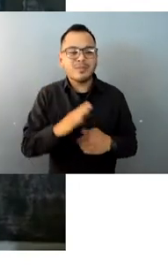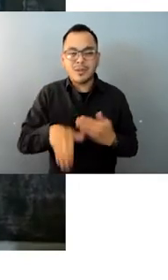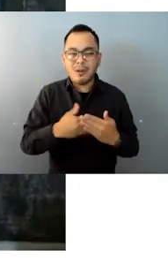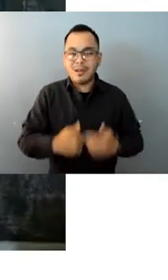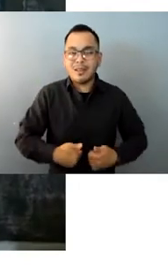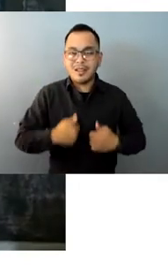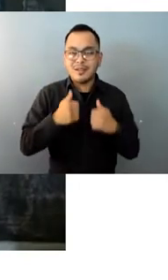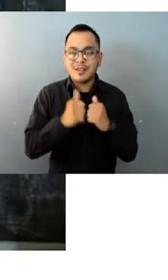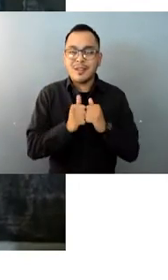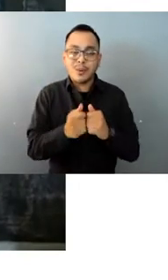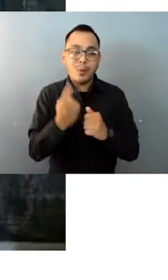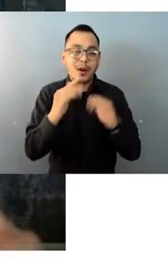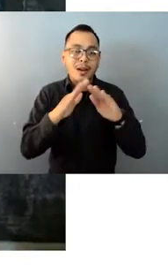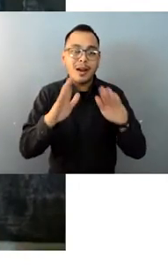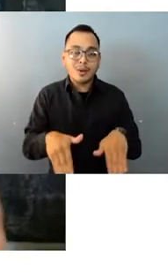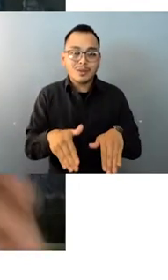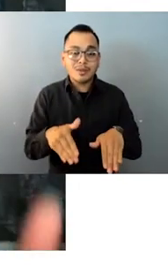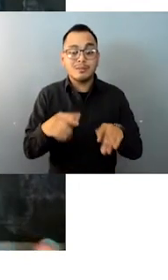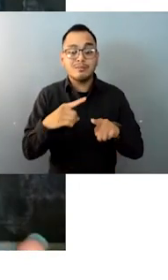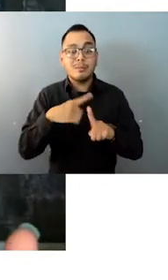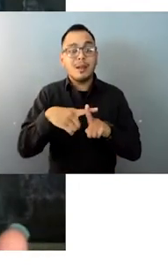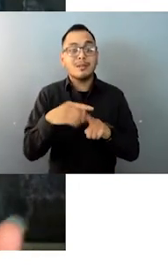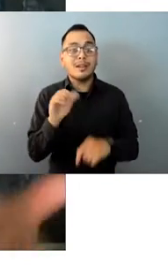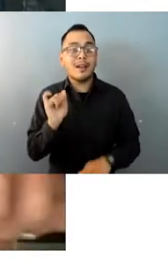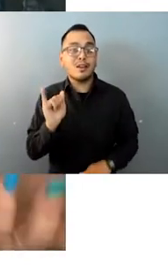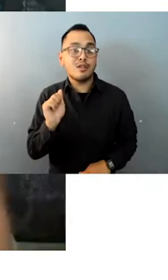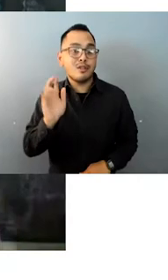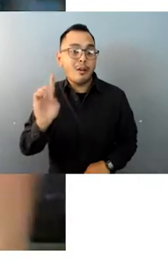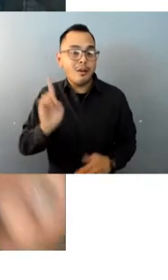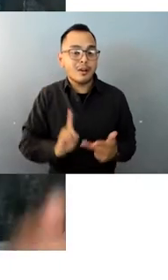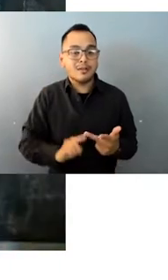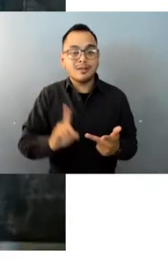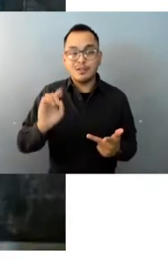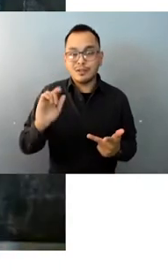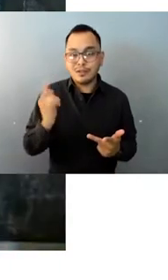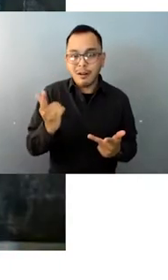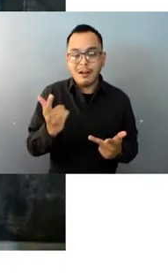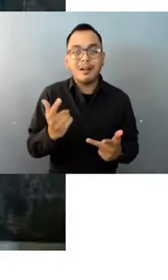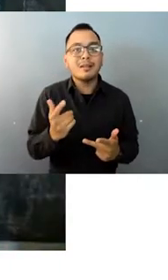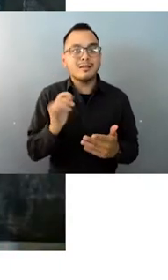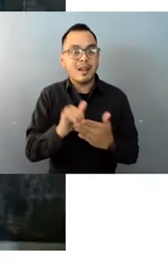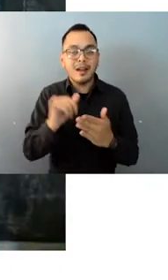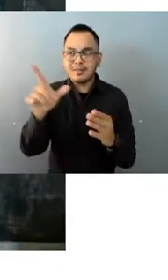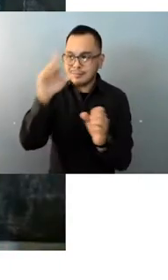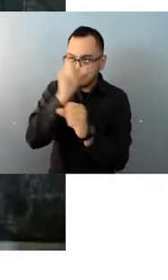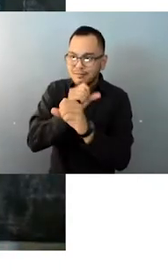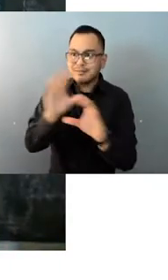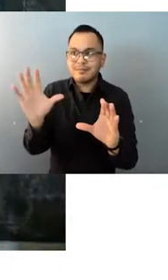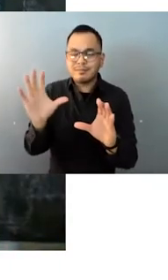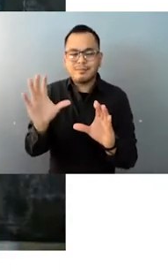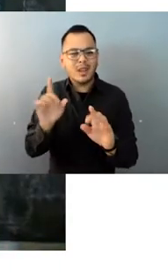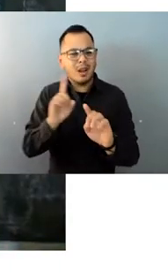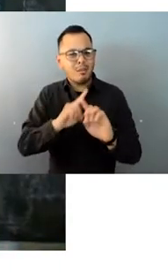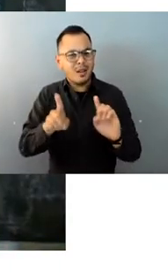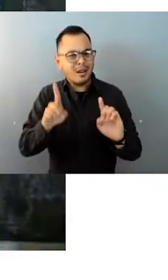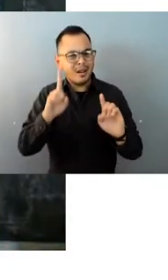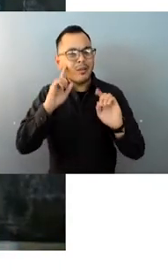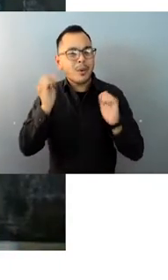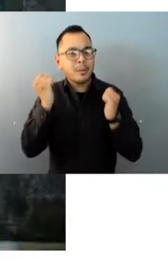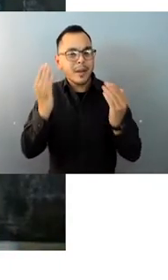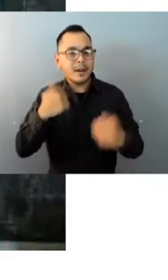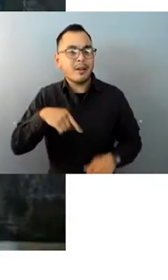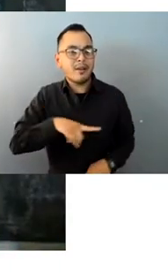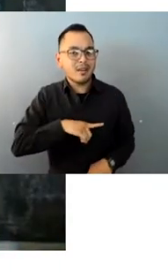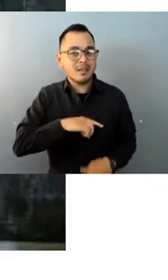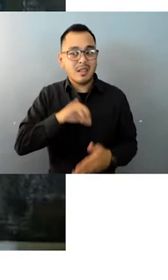lived together in one house, and that house had a yard. And sometimes there was a dog in the yard. But for so many of